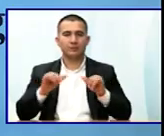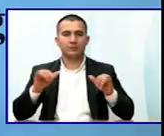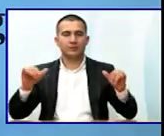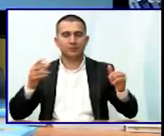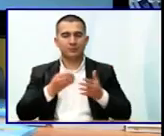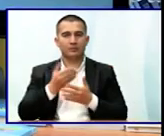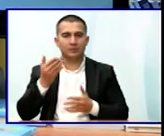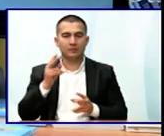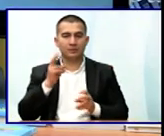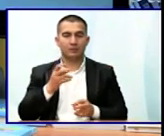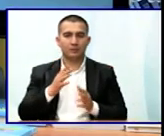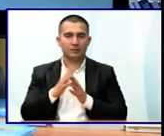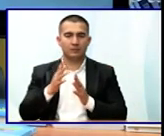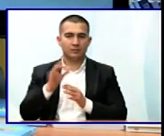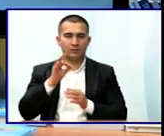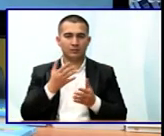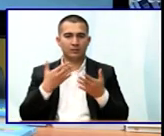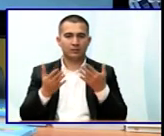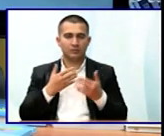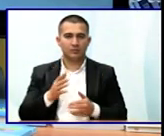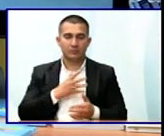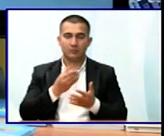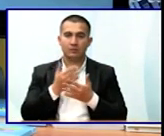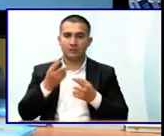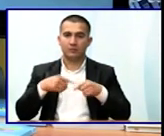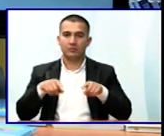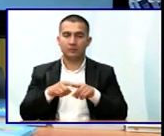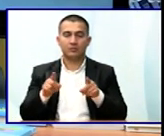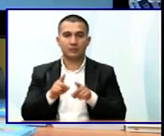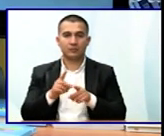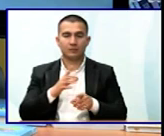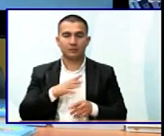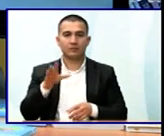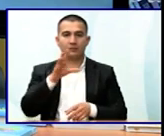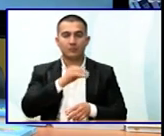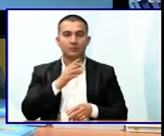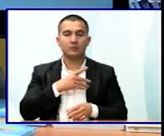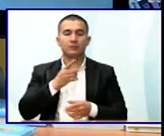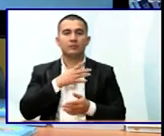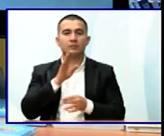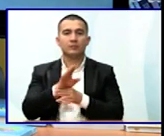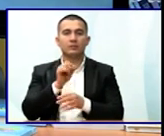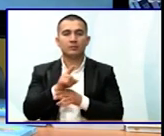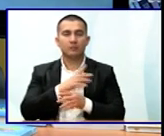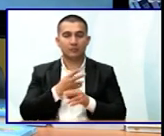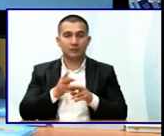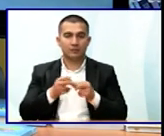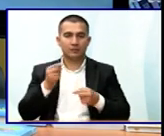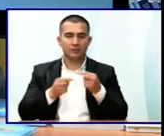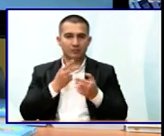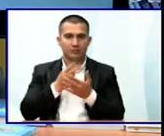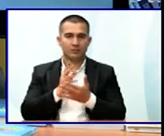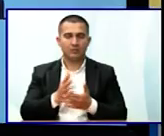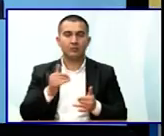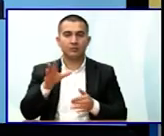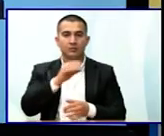ko'rib o'tgan edik. Ana shu mavzuga oid topshiriqni bajarib olamiz. Demak, sizning